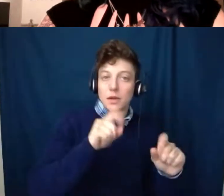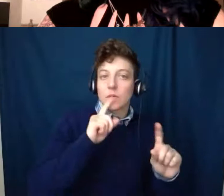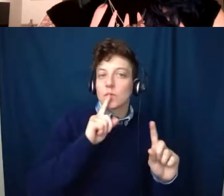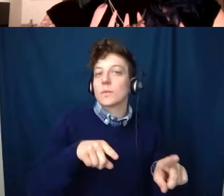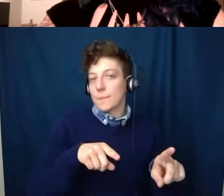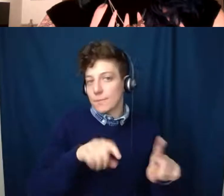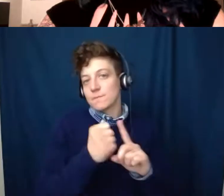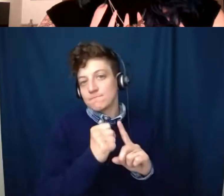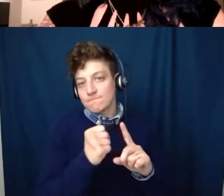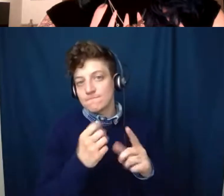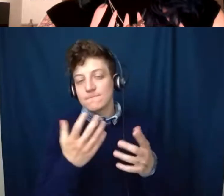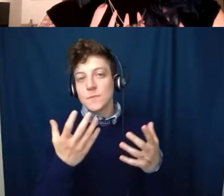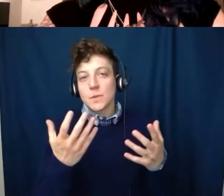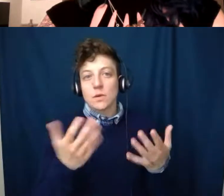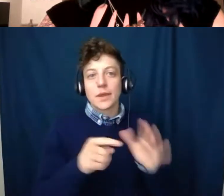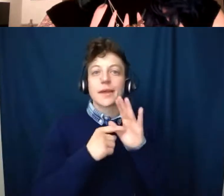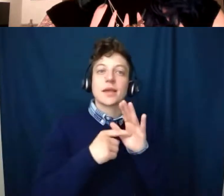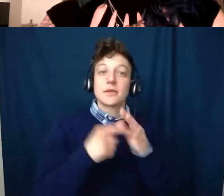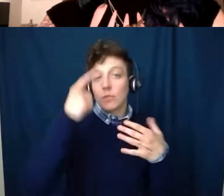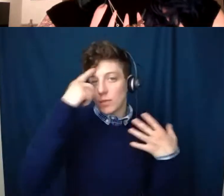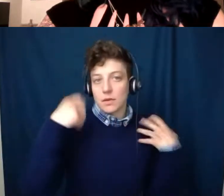like, for example, having like mental health